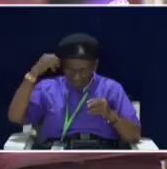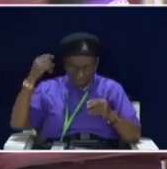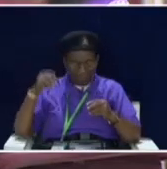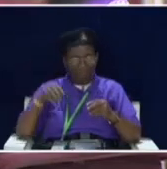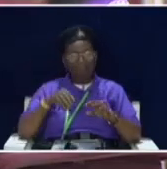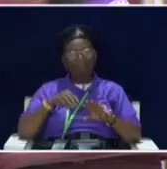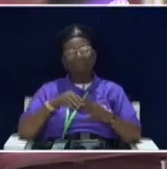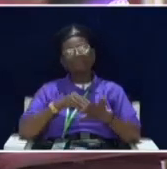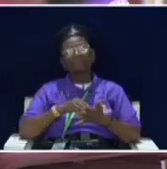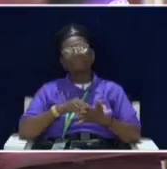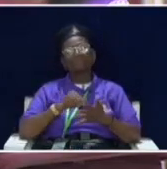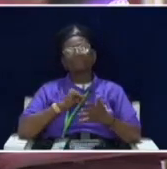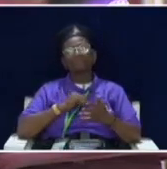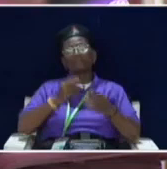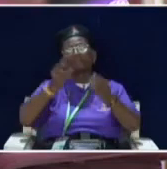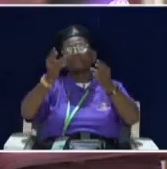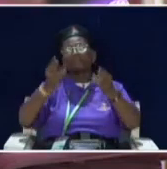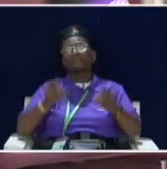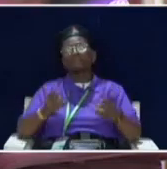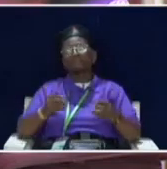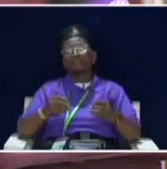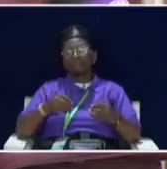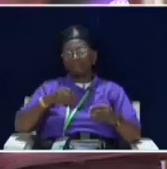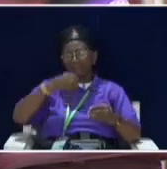I want sweatless